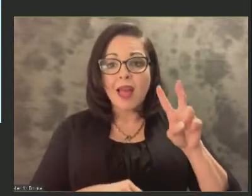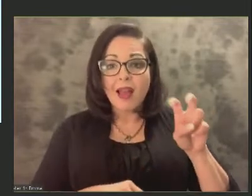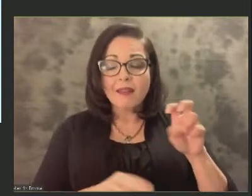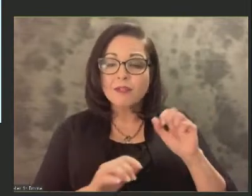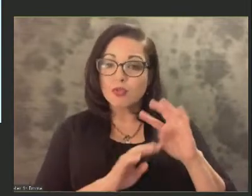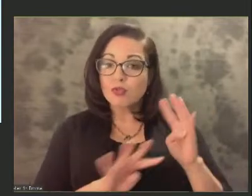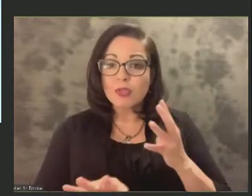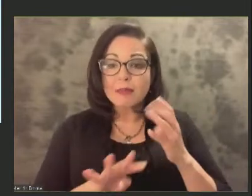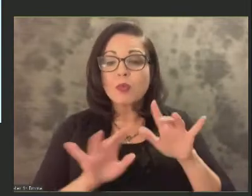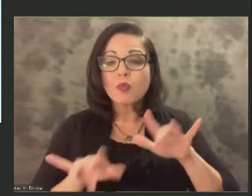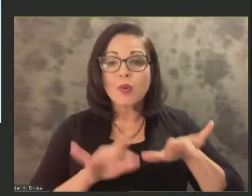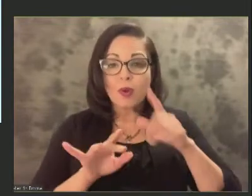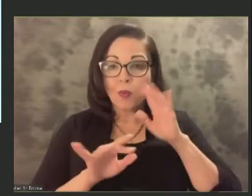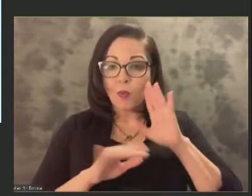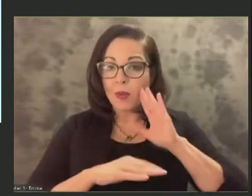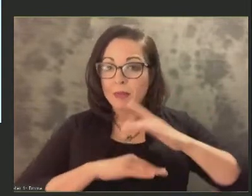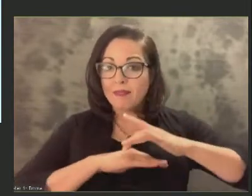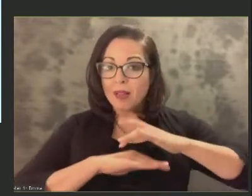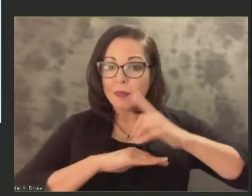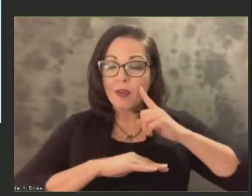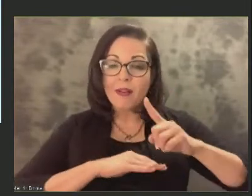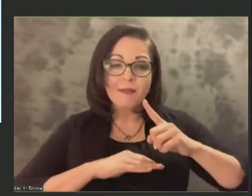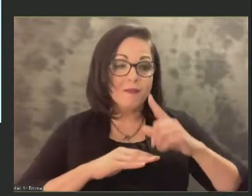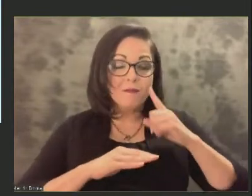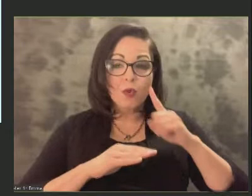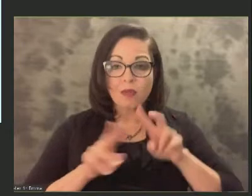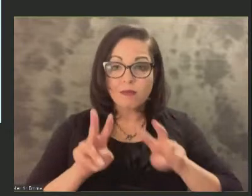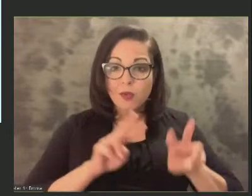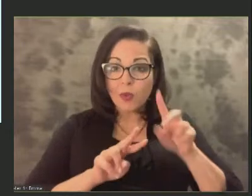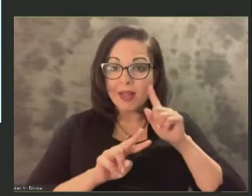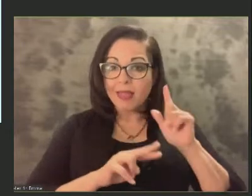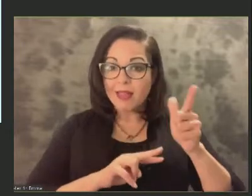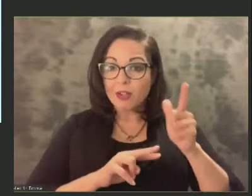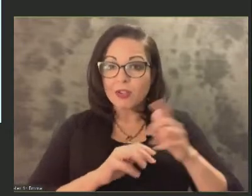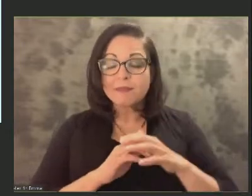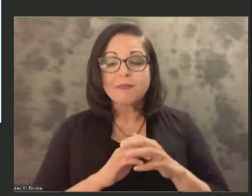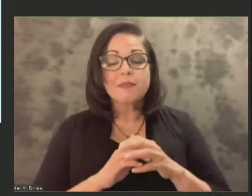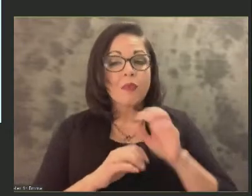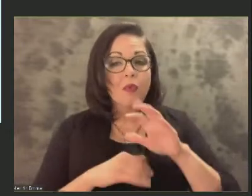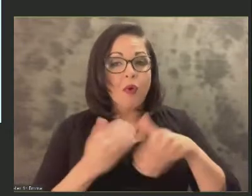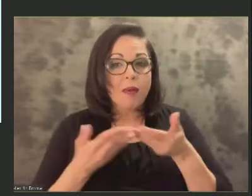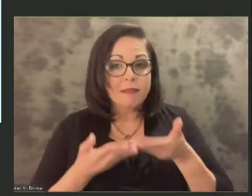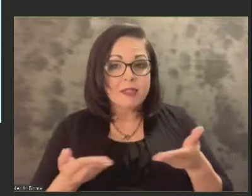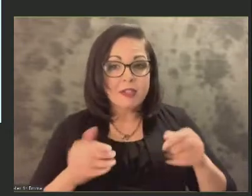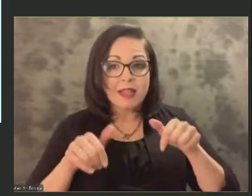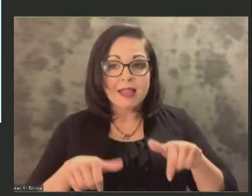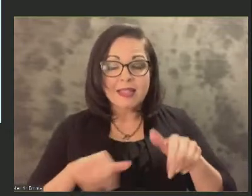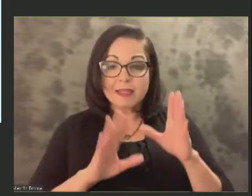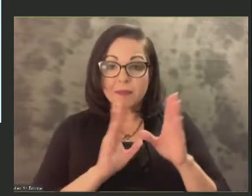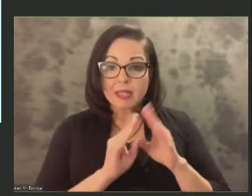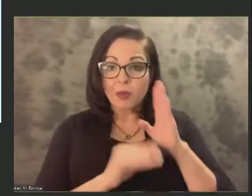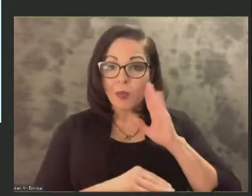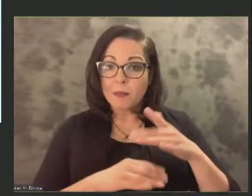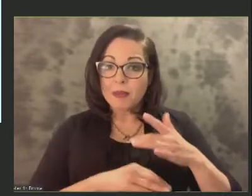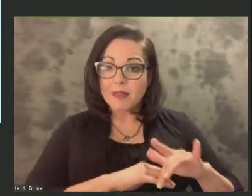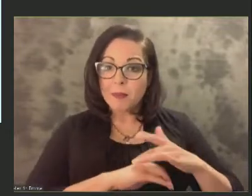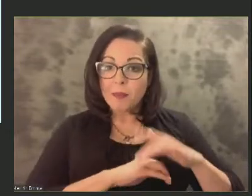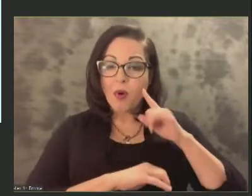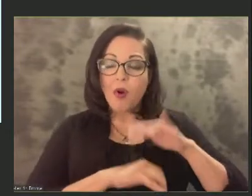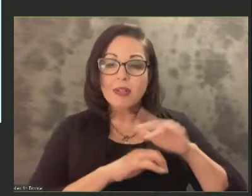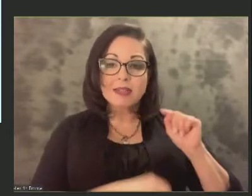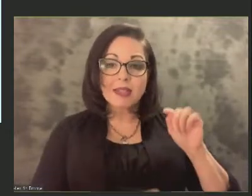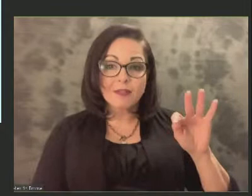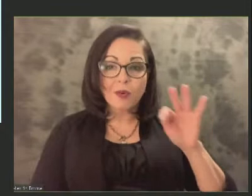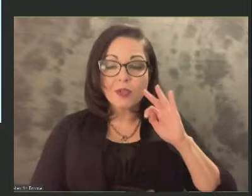will be available for viewing at a later time. All material presented in this meeting will be available on the task